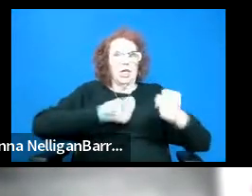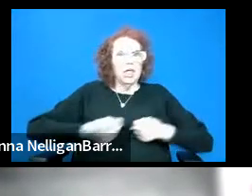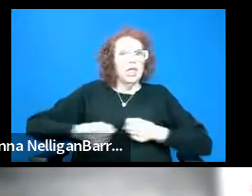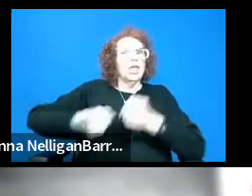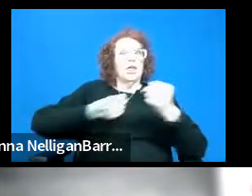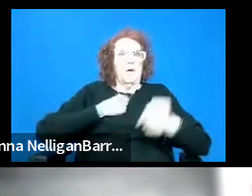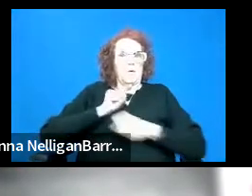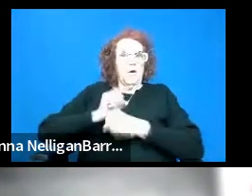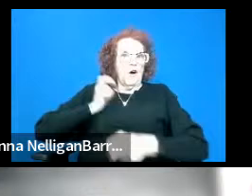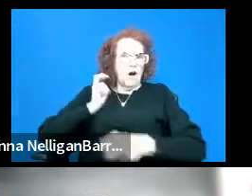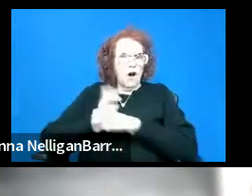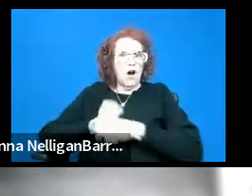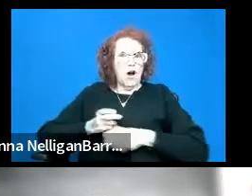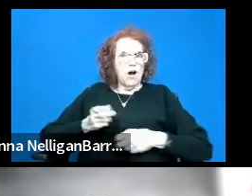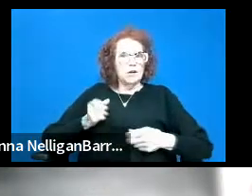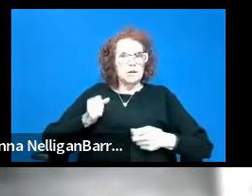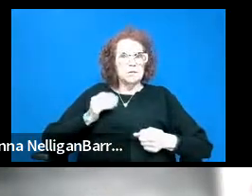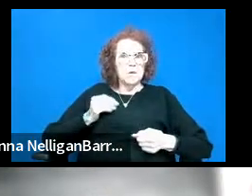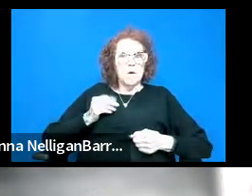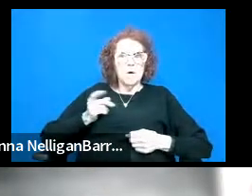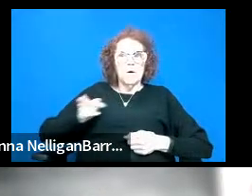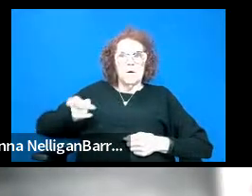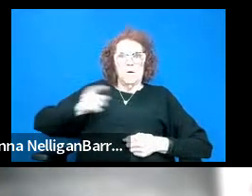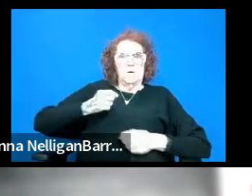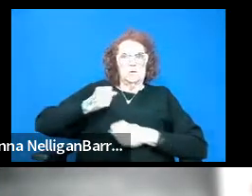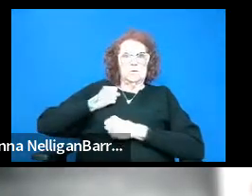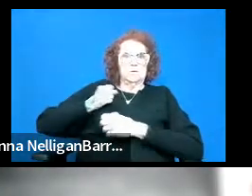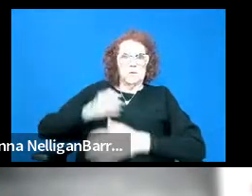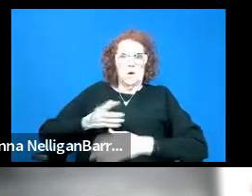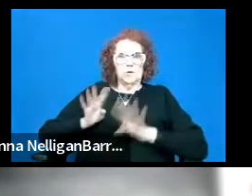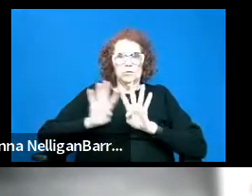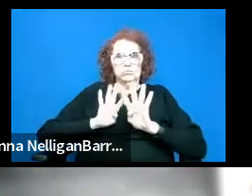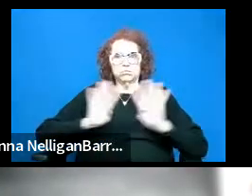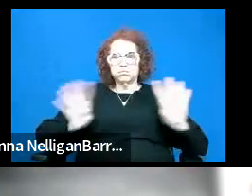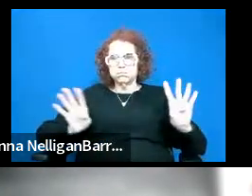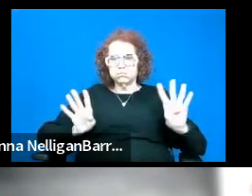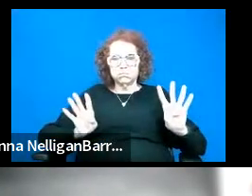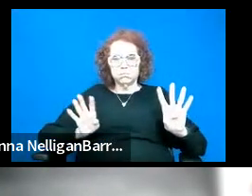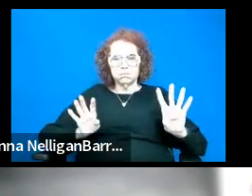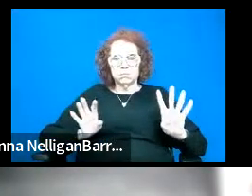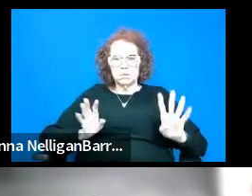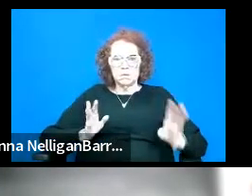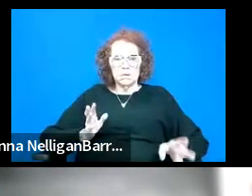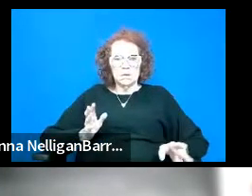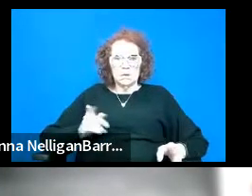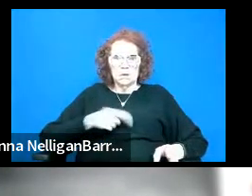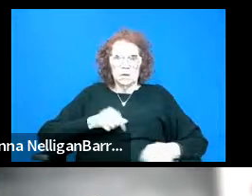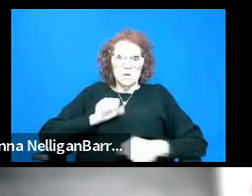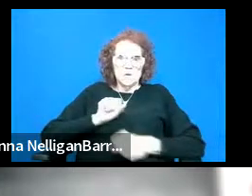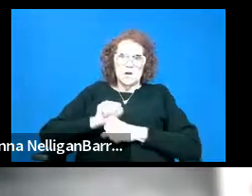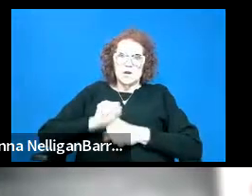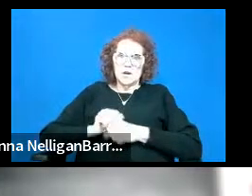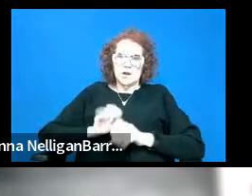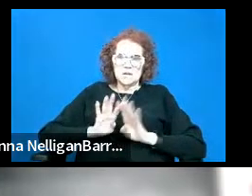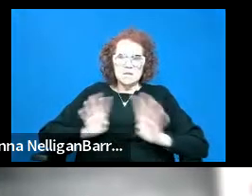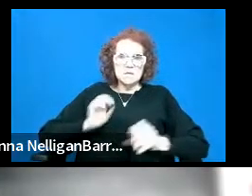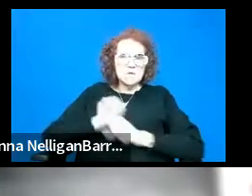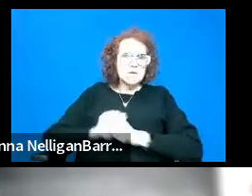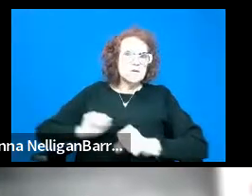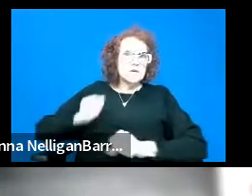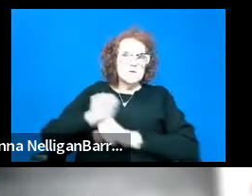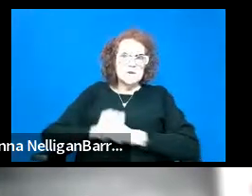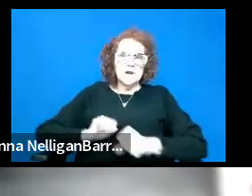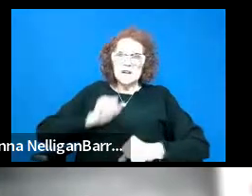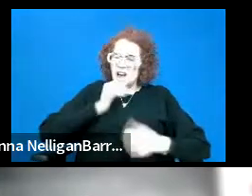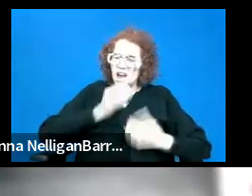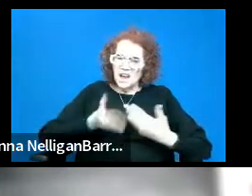are. They're frontline soldiers. They do hard work, and it doesn't get any easier. It won't get